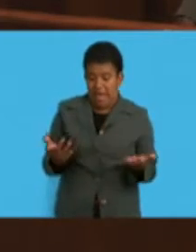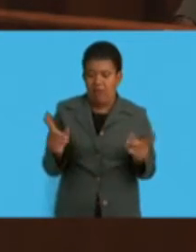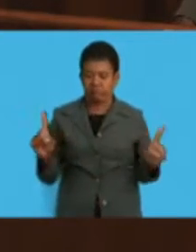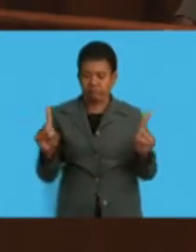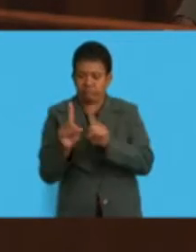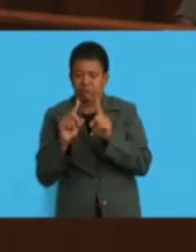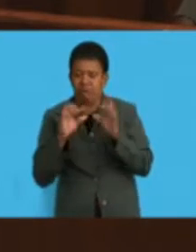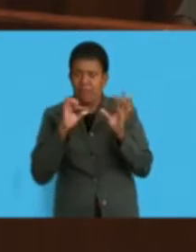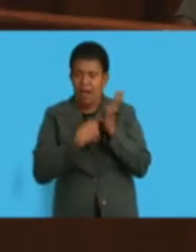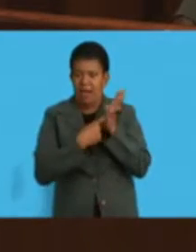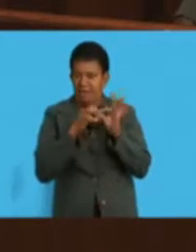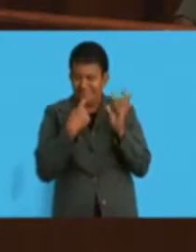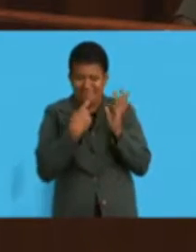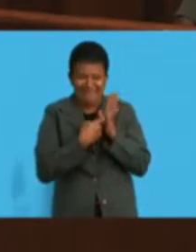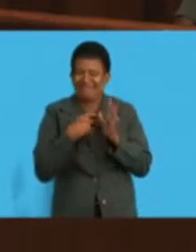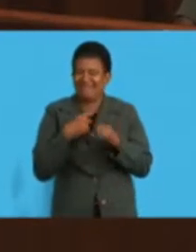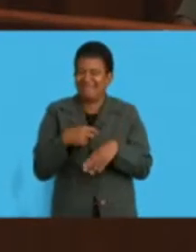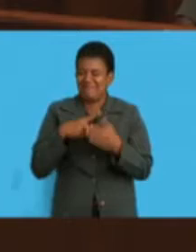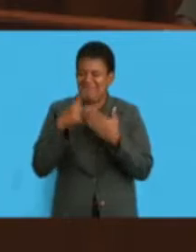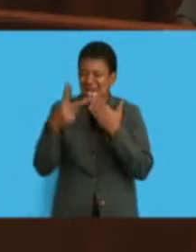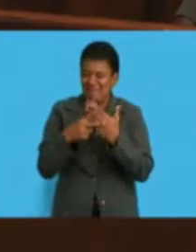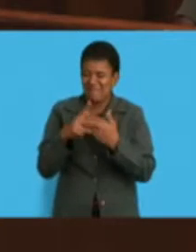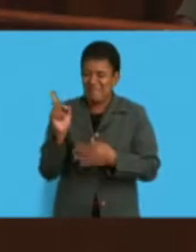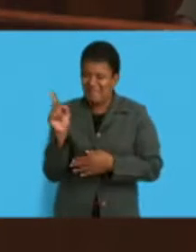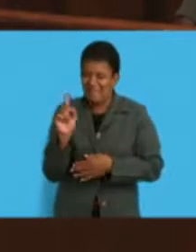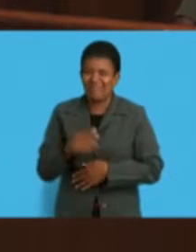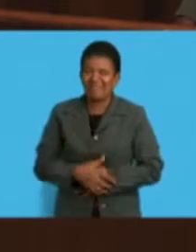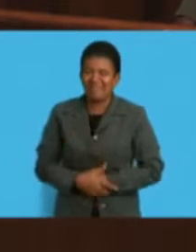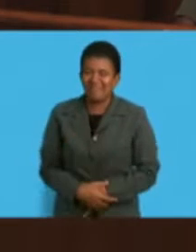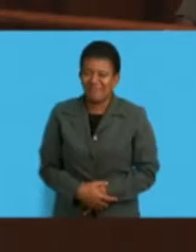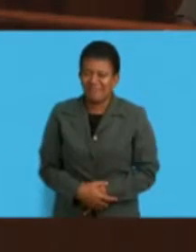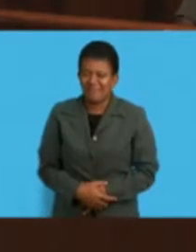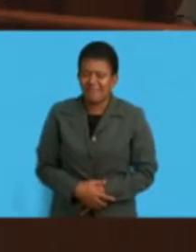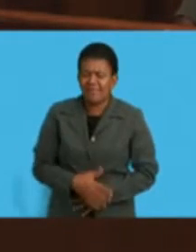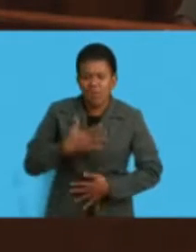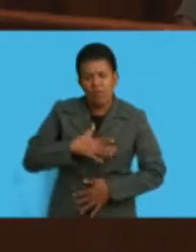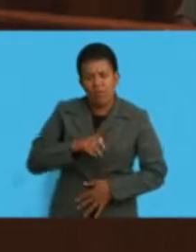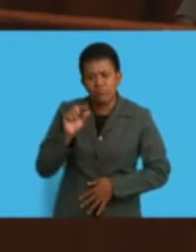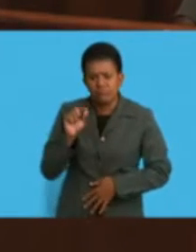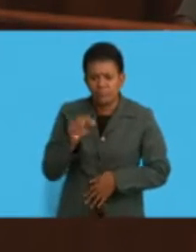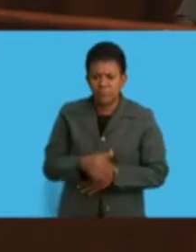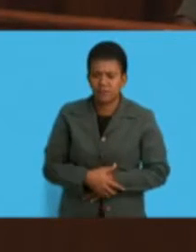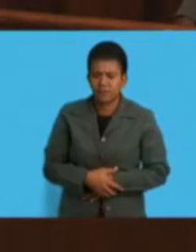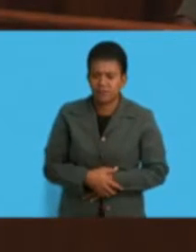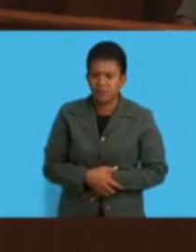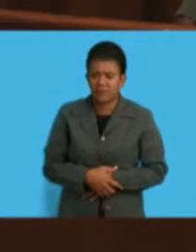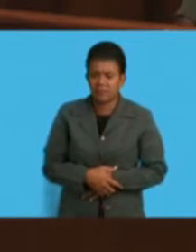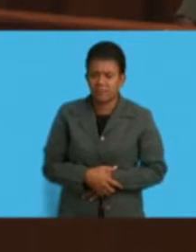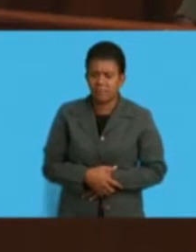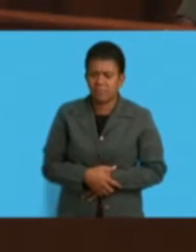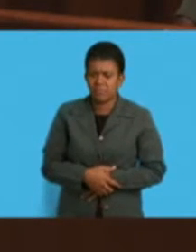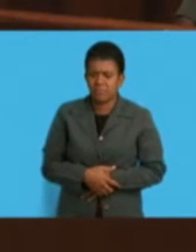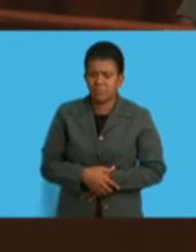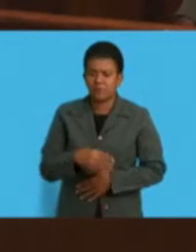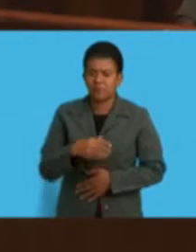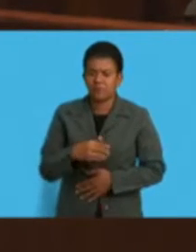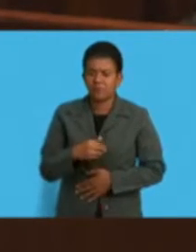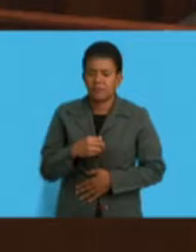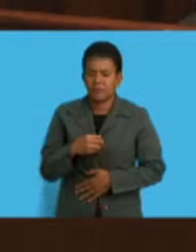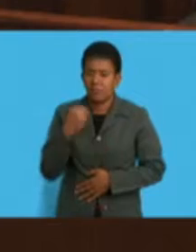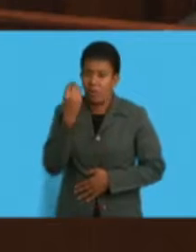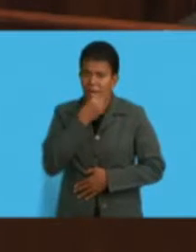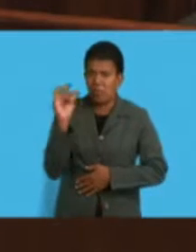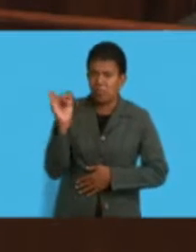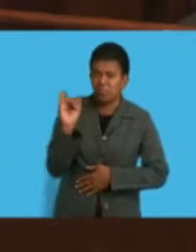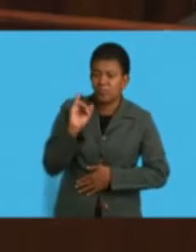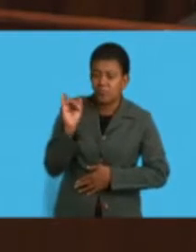and innovative project to explore the introduction of crop insurance in Fiji. In this regard, we are evaluating the Indian model of crop